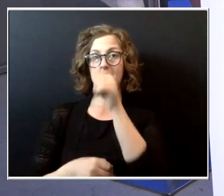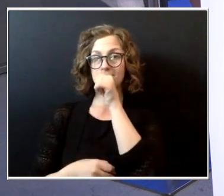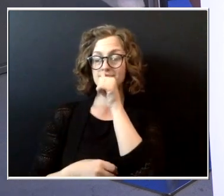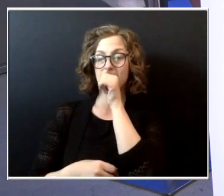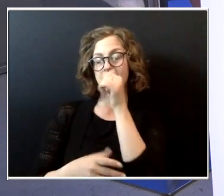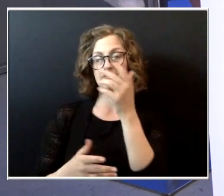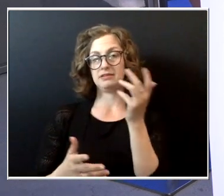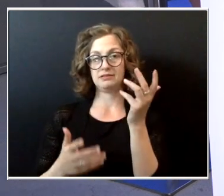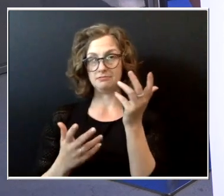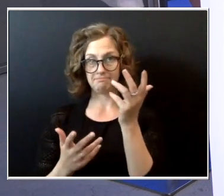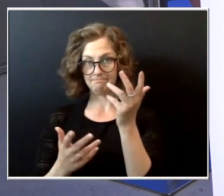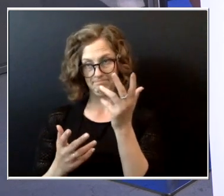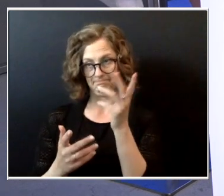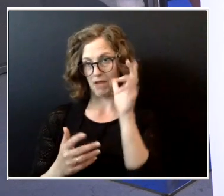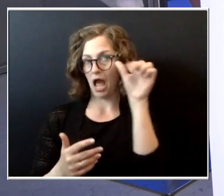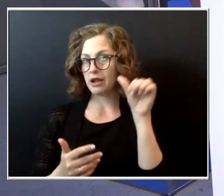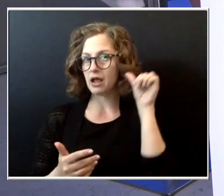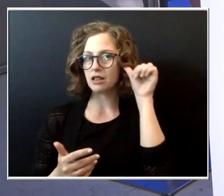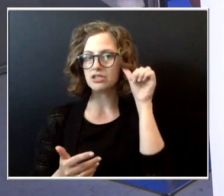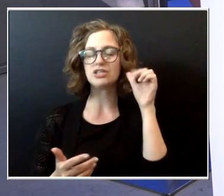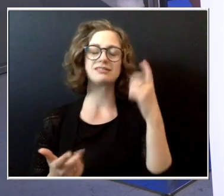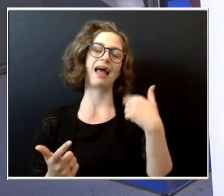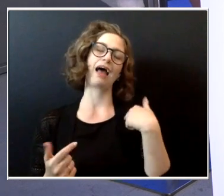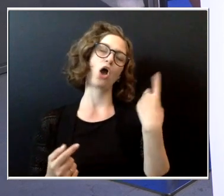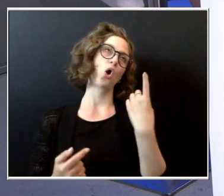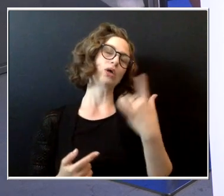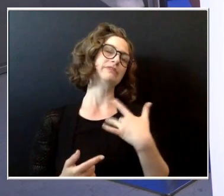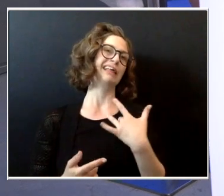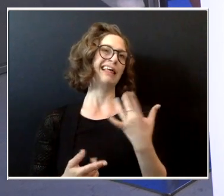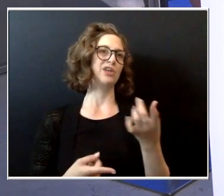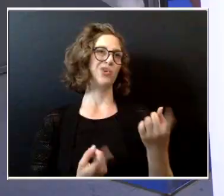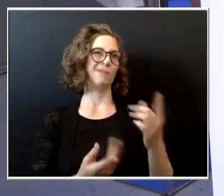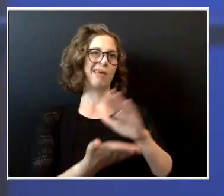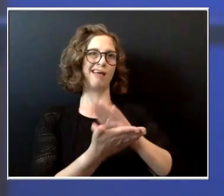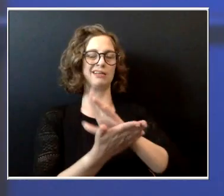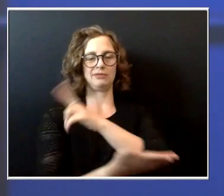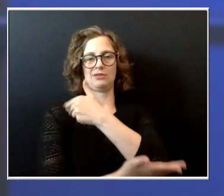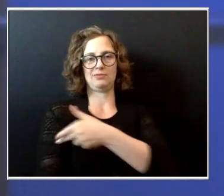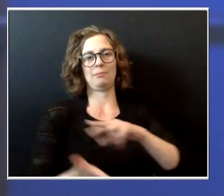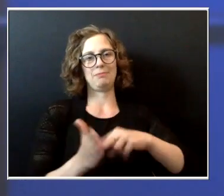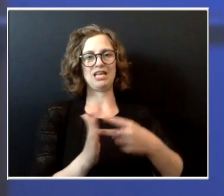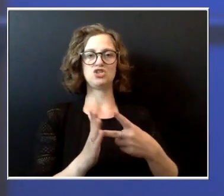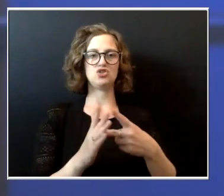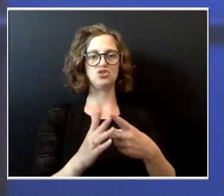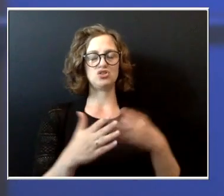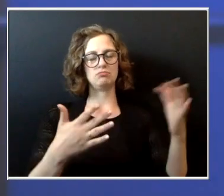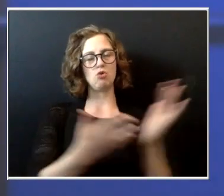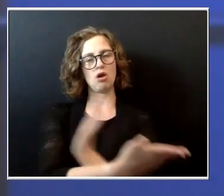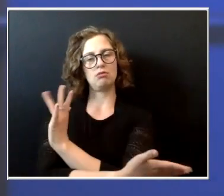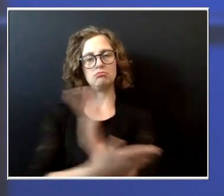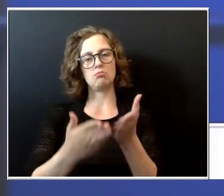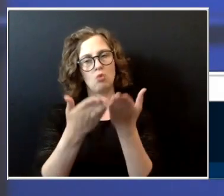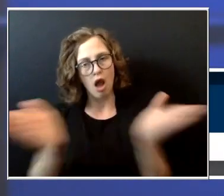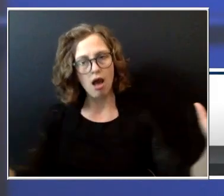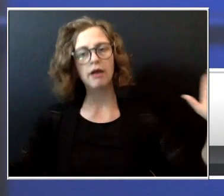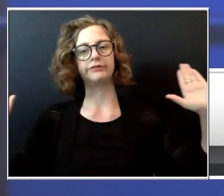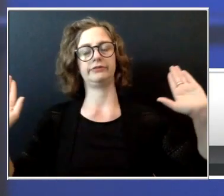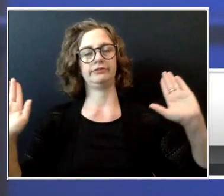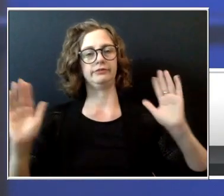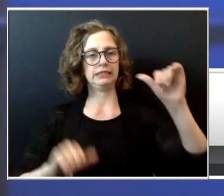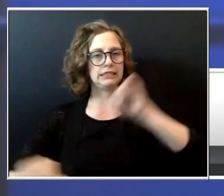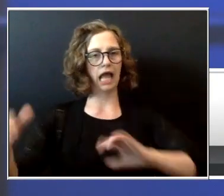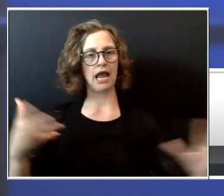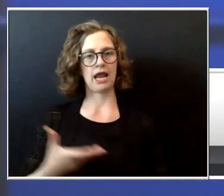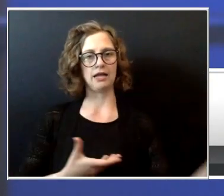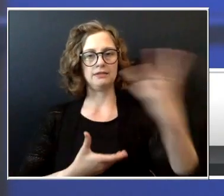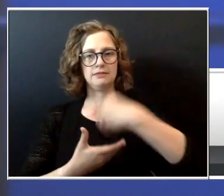breadth of all the knowledge and the science. But talk to us a little bit about that. Unbiased. Well, I think it's based on the individual provider. I